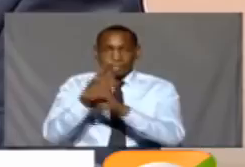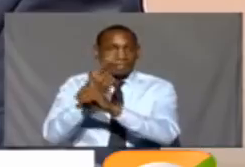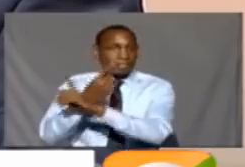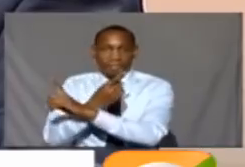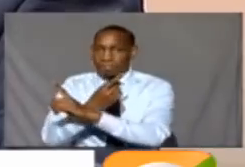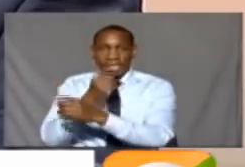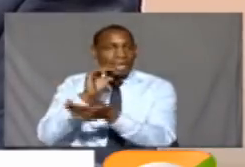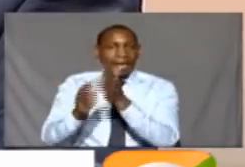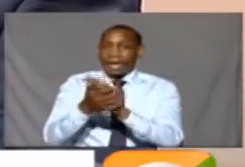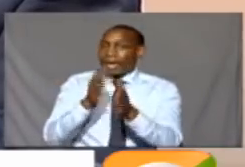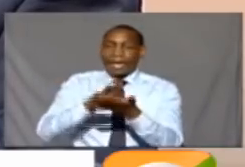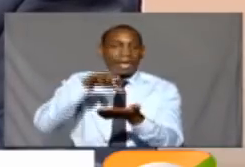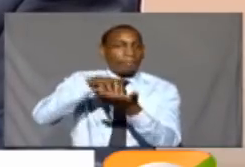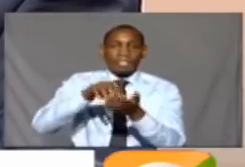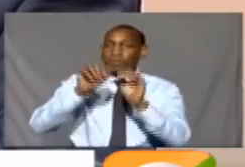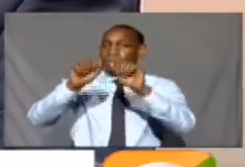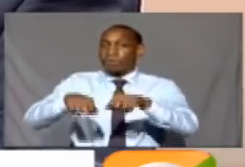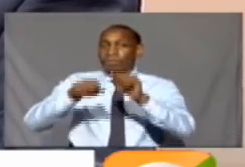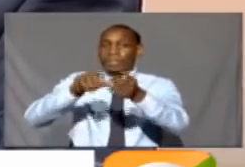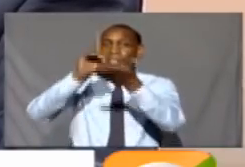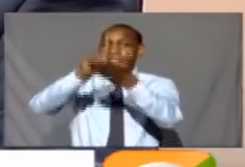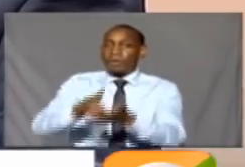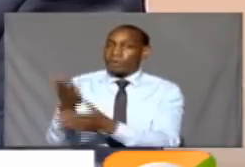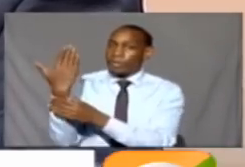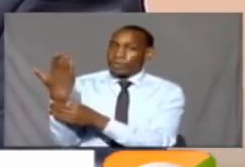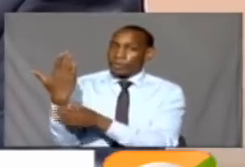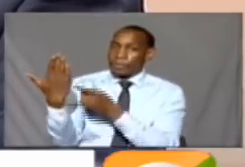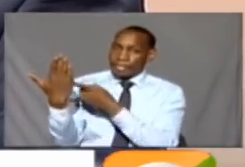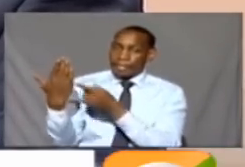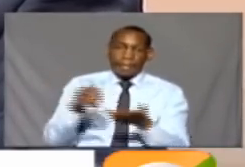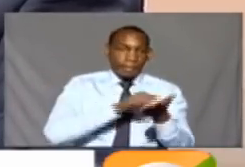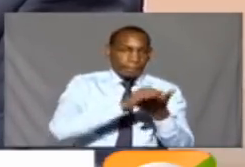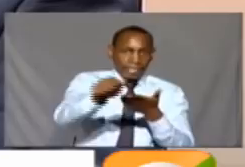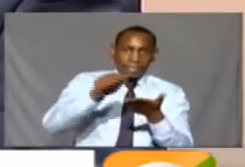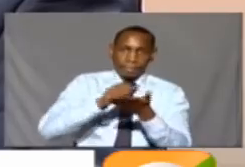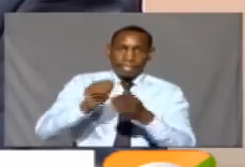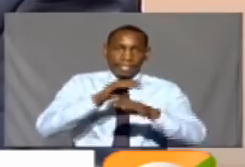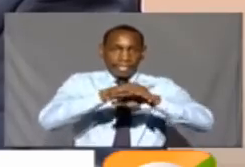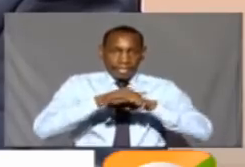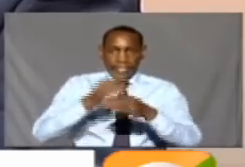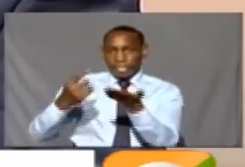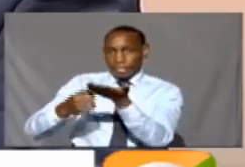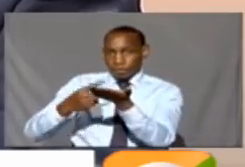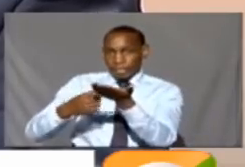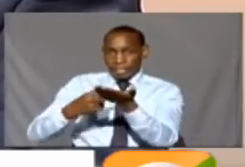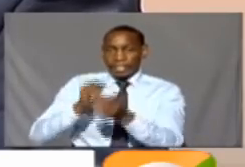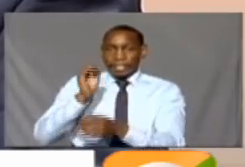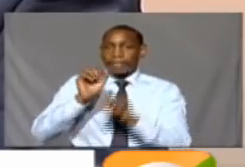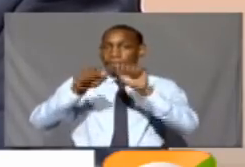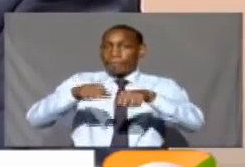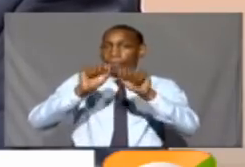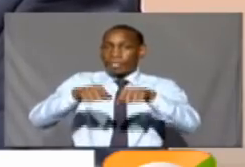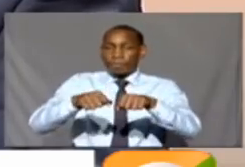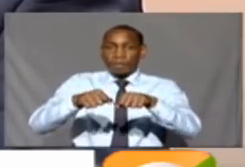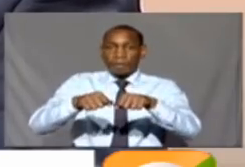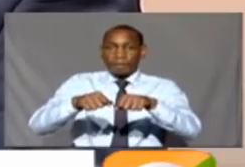has no capacity or ability to download a document. Print the document in English, in Swahili, if possible in